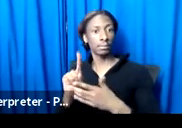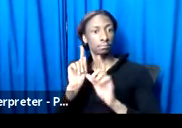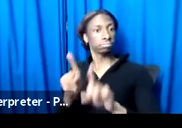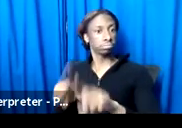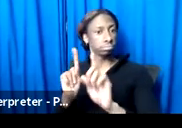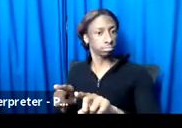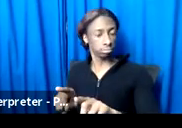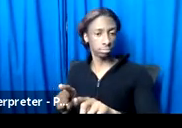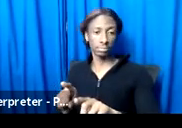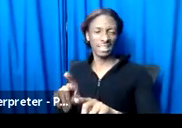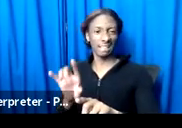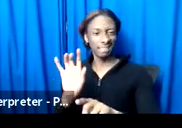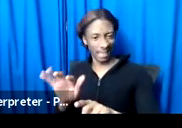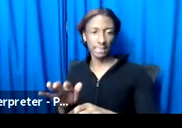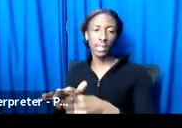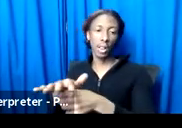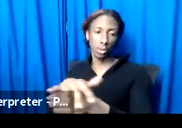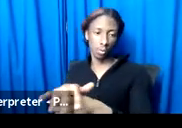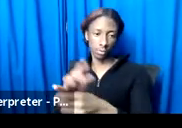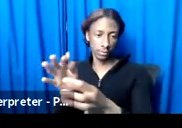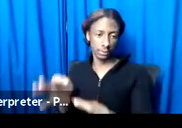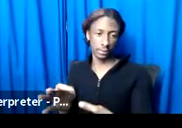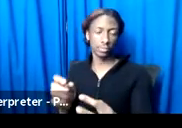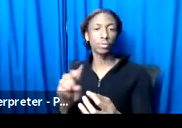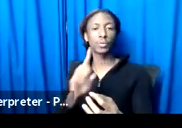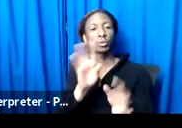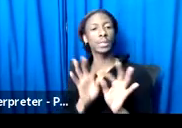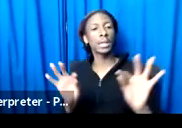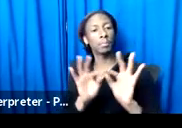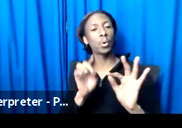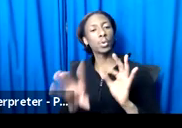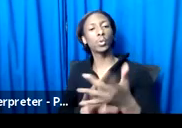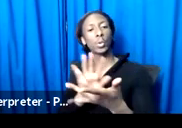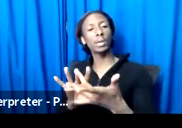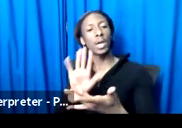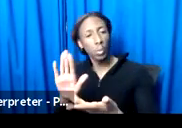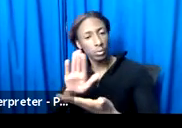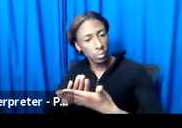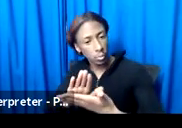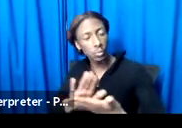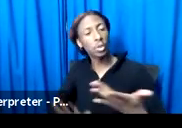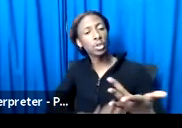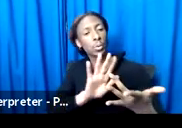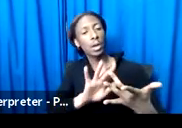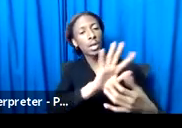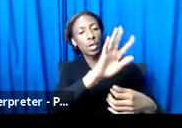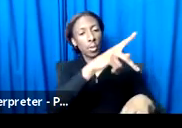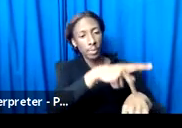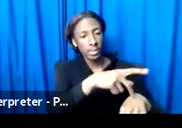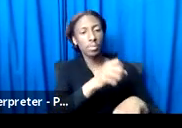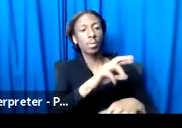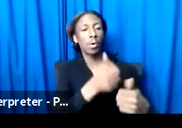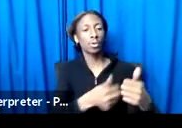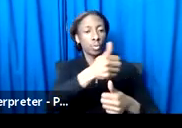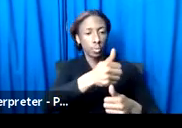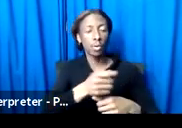local decision. And so it's going to be really important that you contact your school, you contact your principal or superintendent or